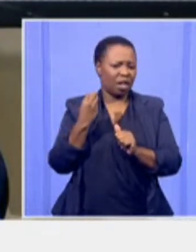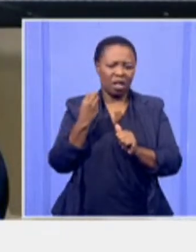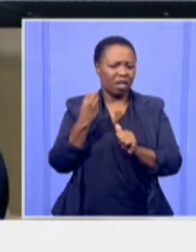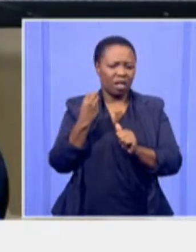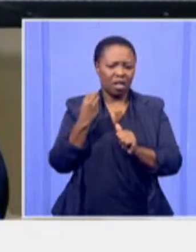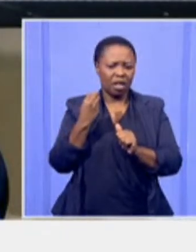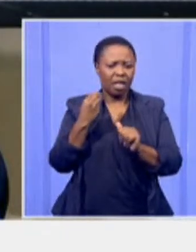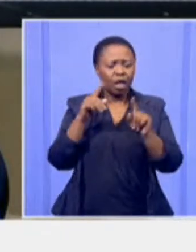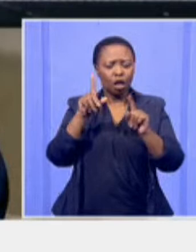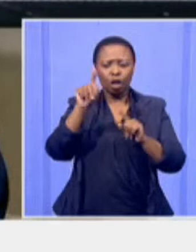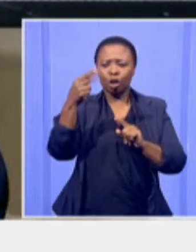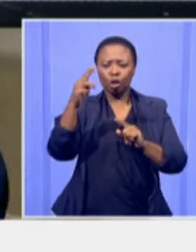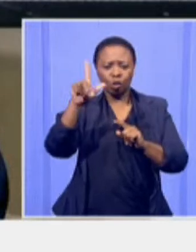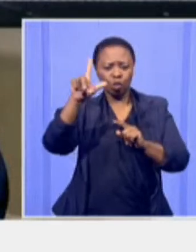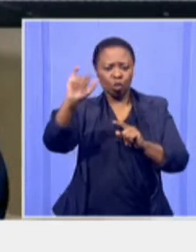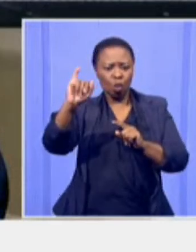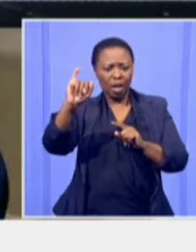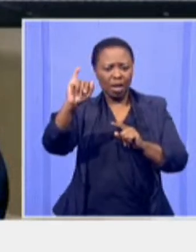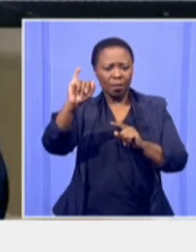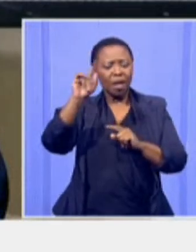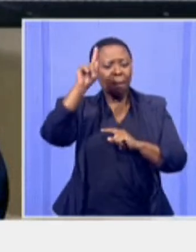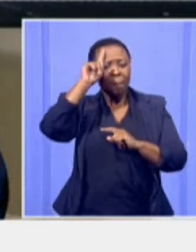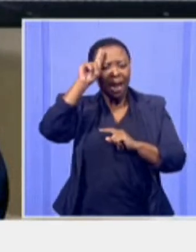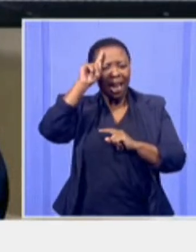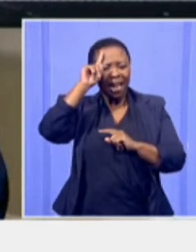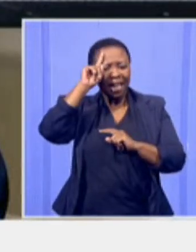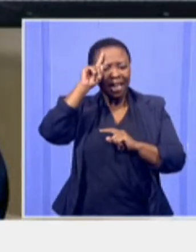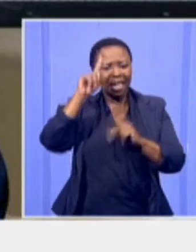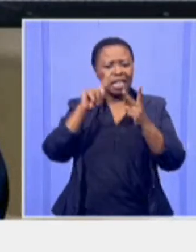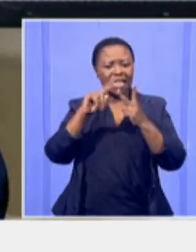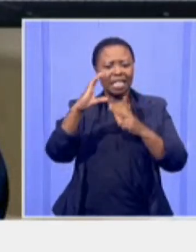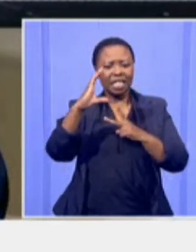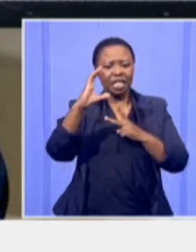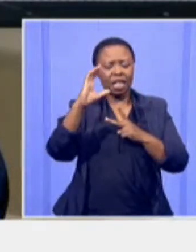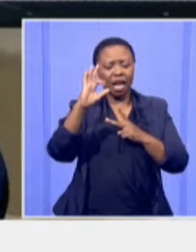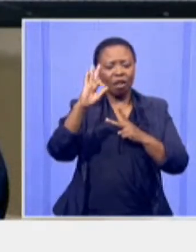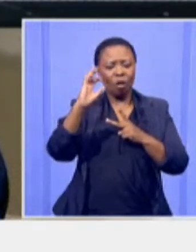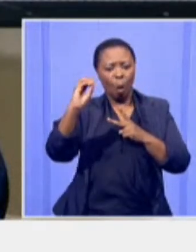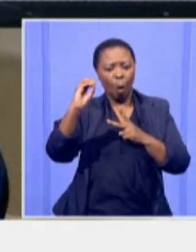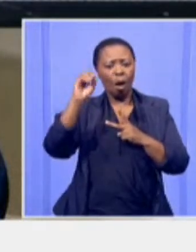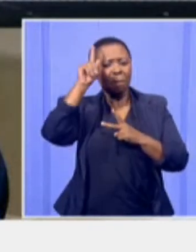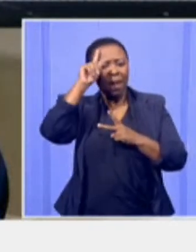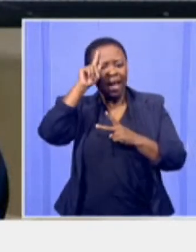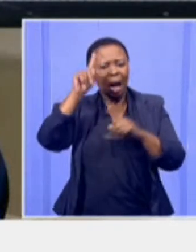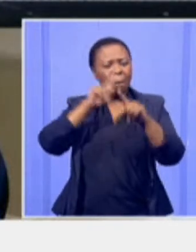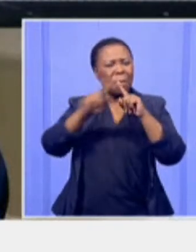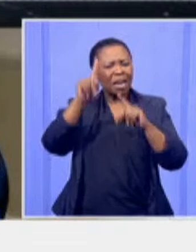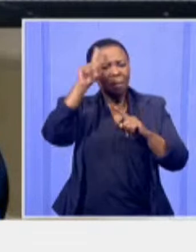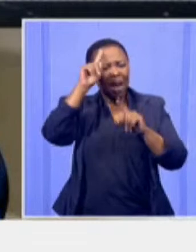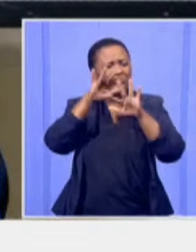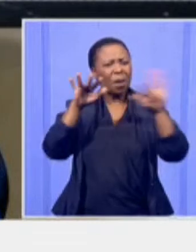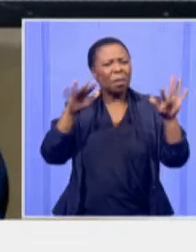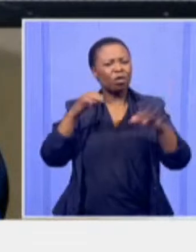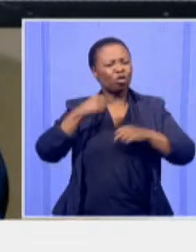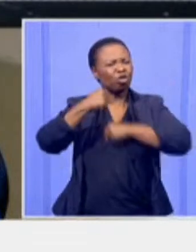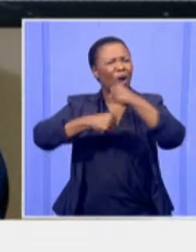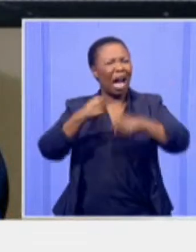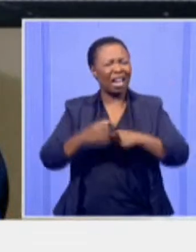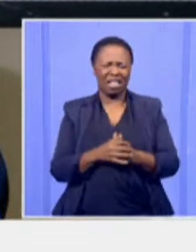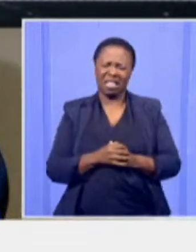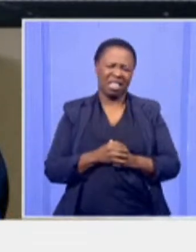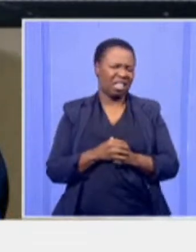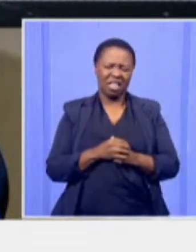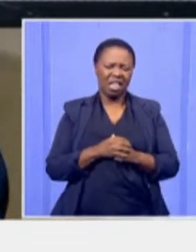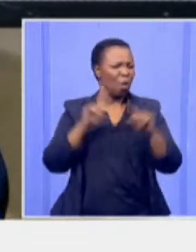Churi Lamin is black, the chancellor. The CFO Maureen Manyama is black, but black people are struggling. Wits